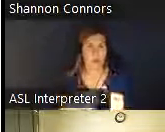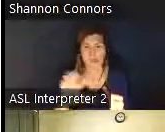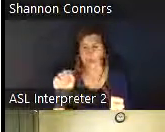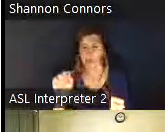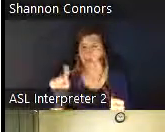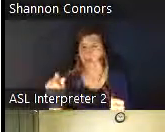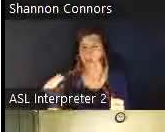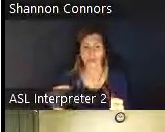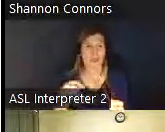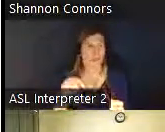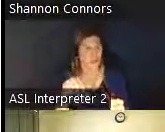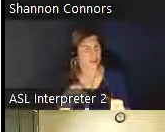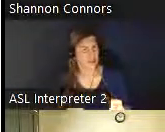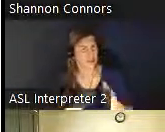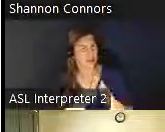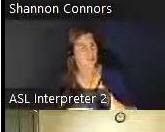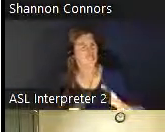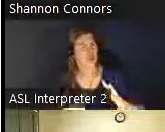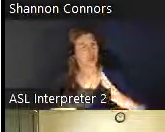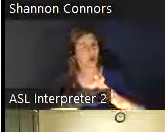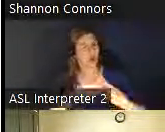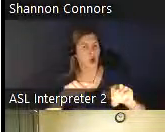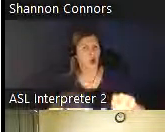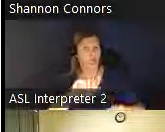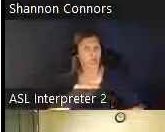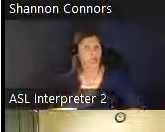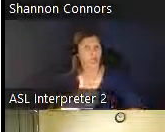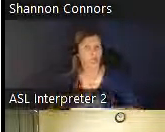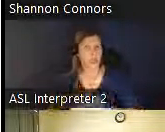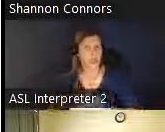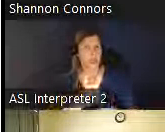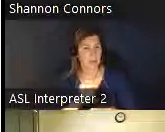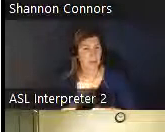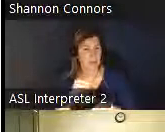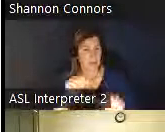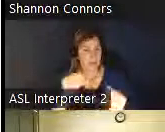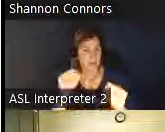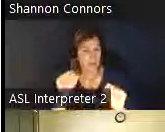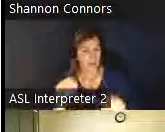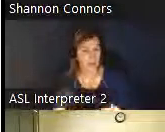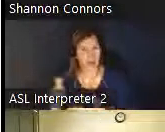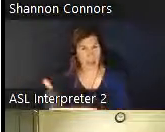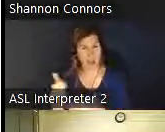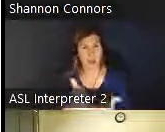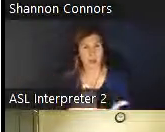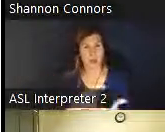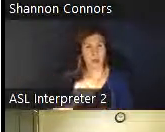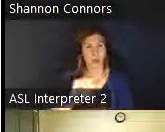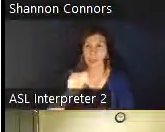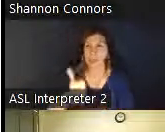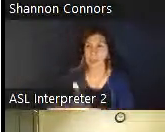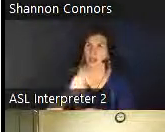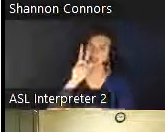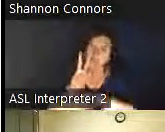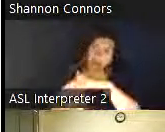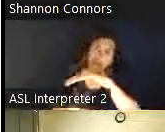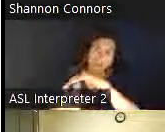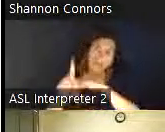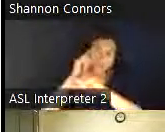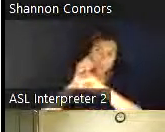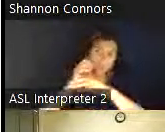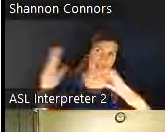the framework assist with establishing a long-term vision and steps that should be